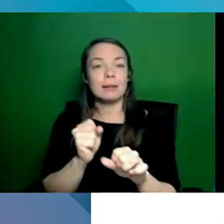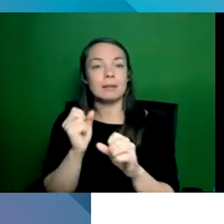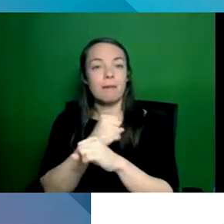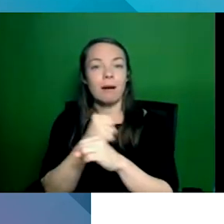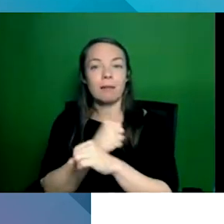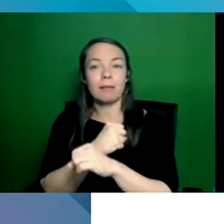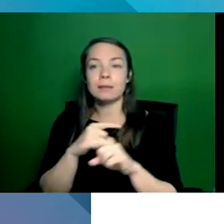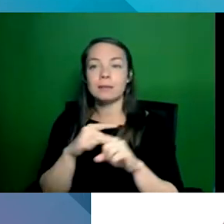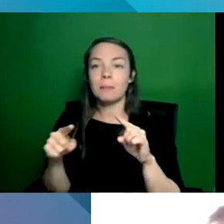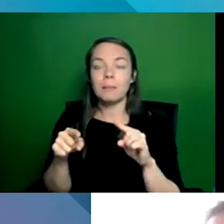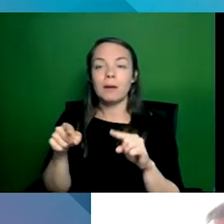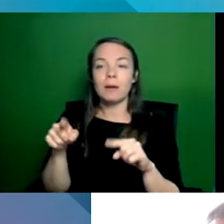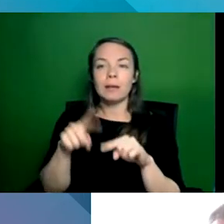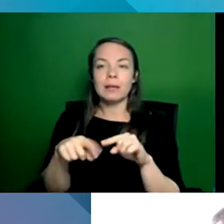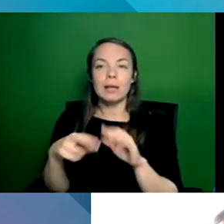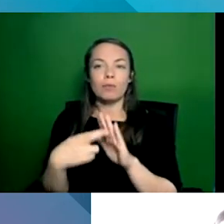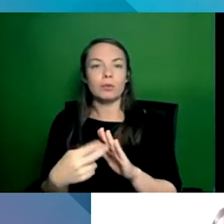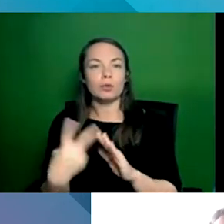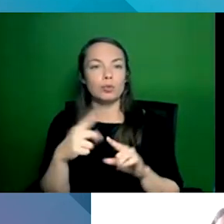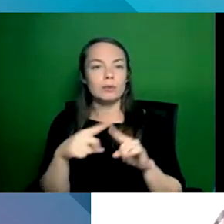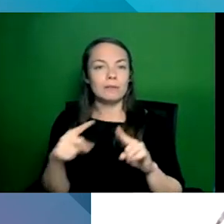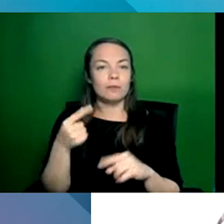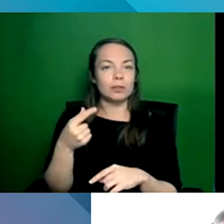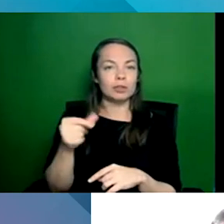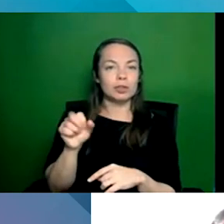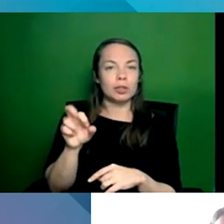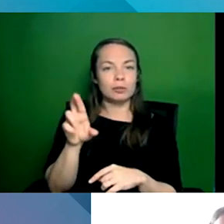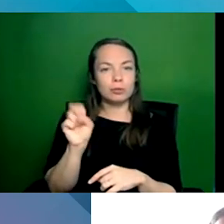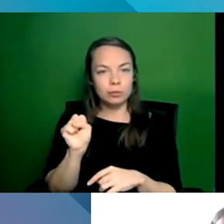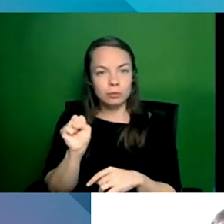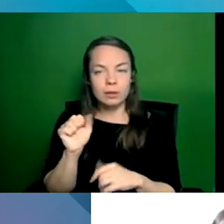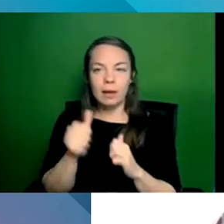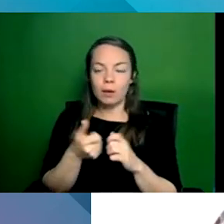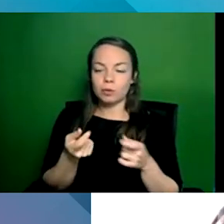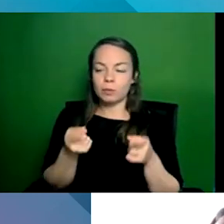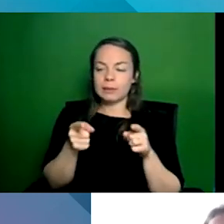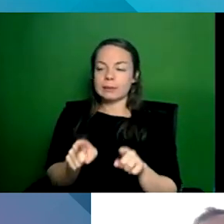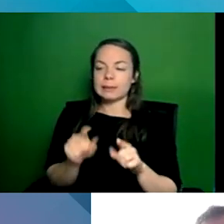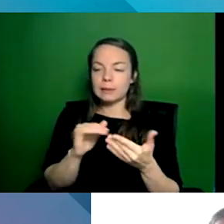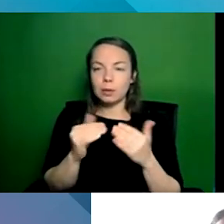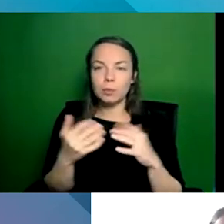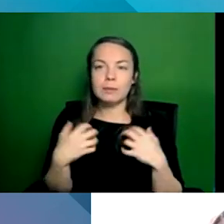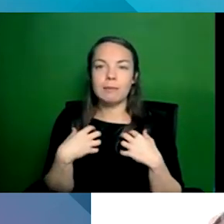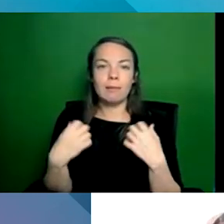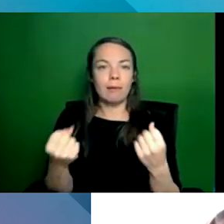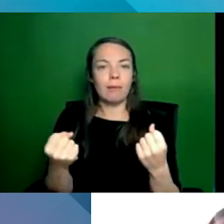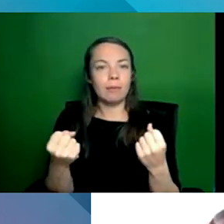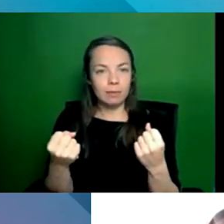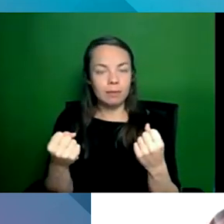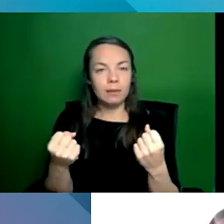as representing two different genders, right? And showing how we can exist in community and communicate in healthy. We need to make sure that we